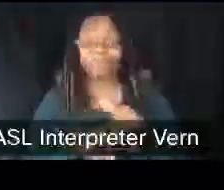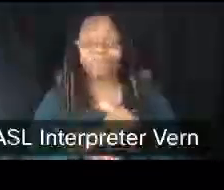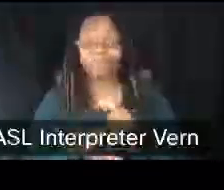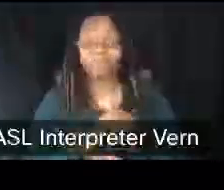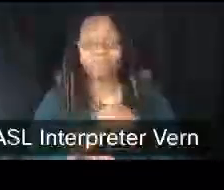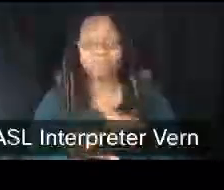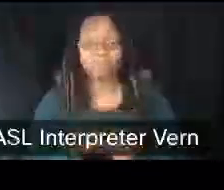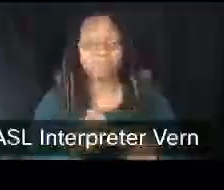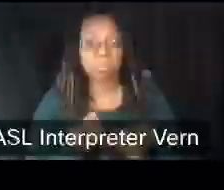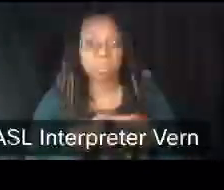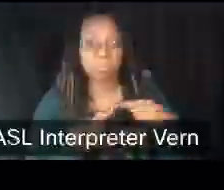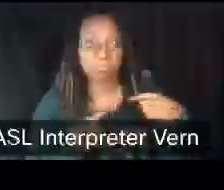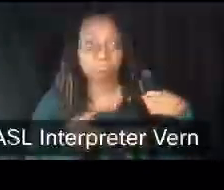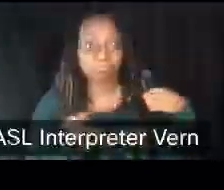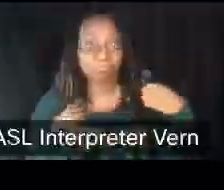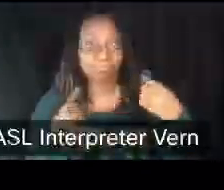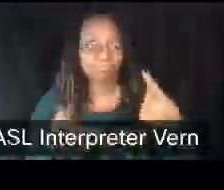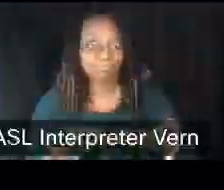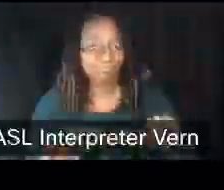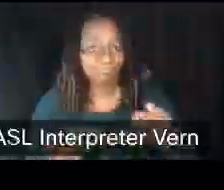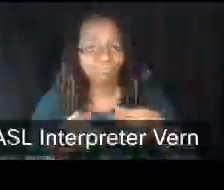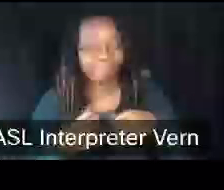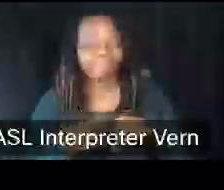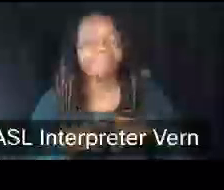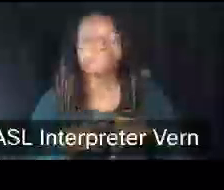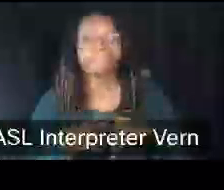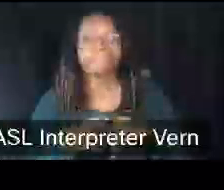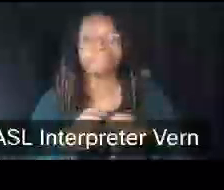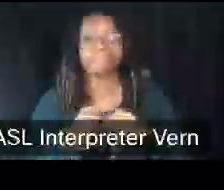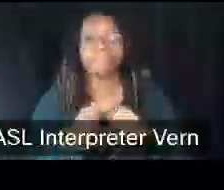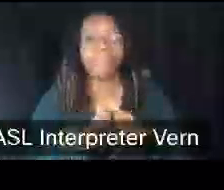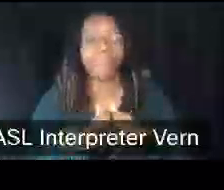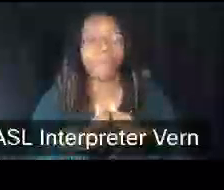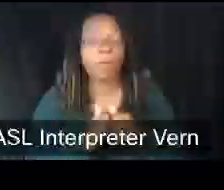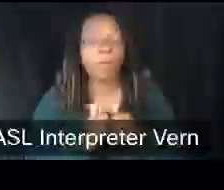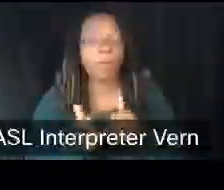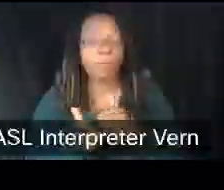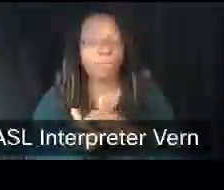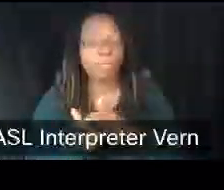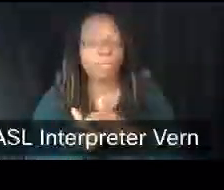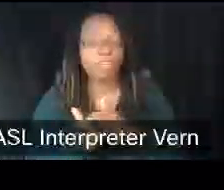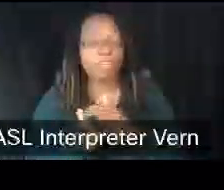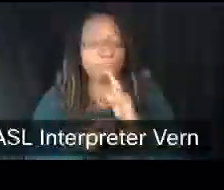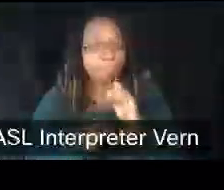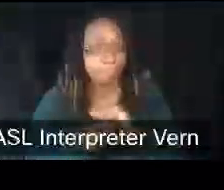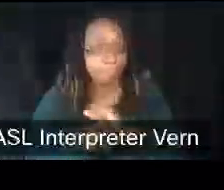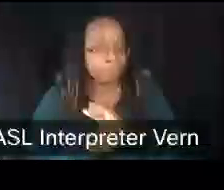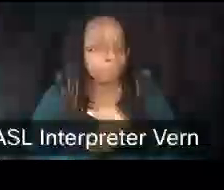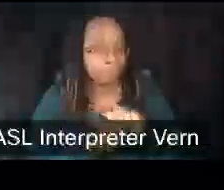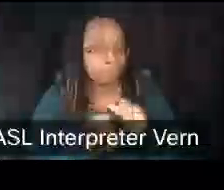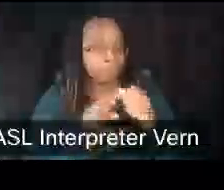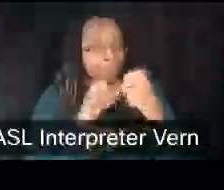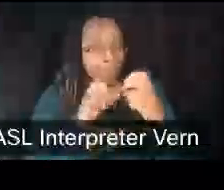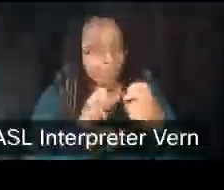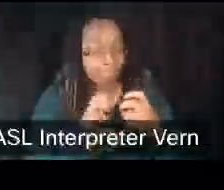decades about how do we show up and talk about trauma.